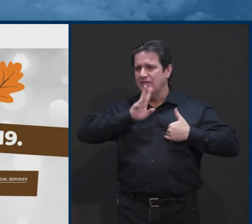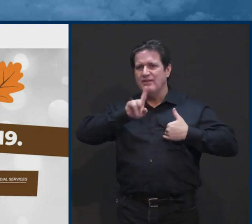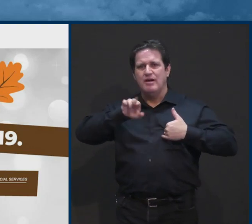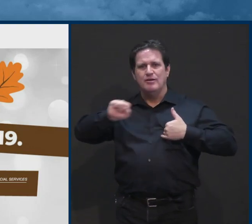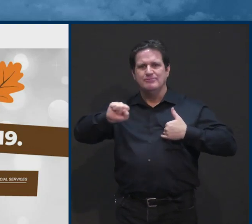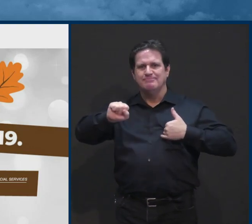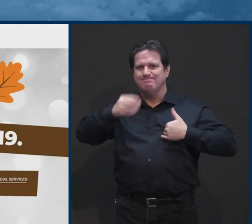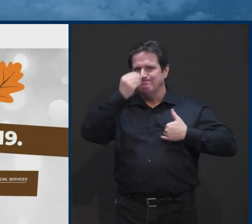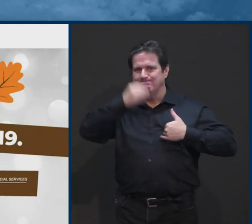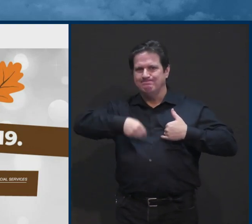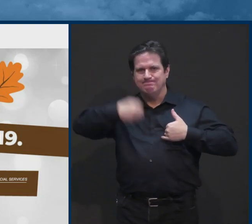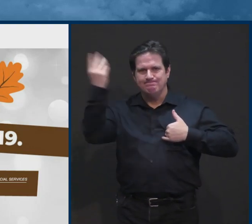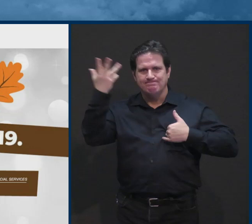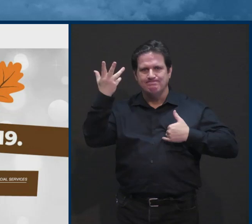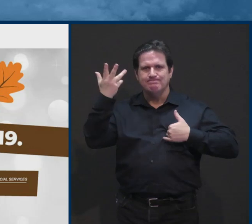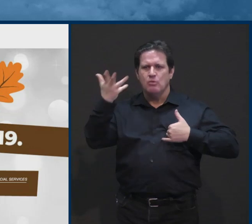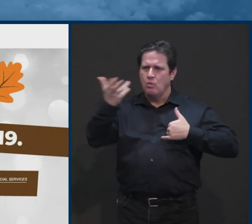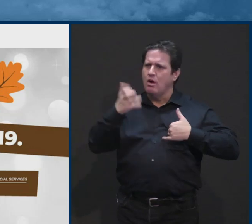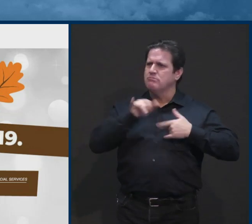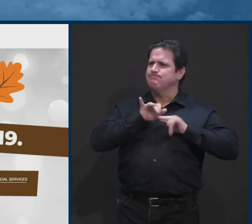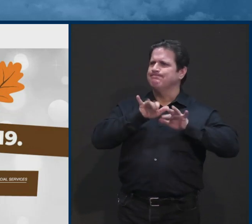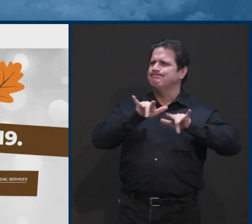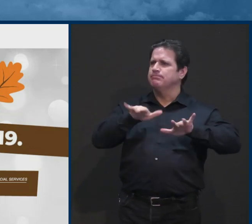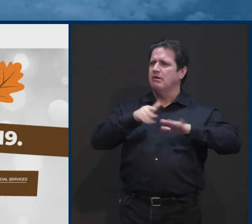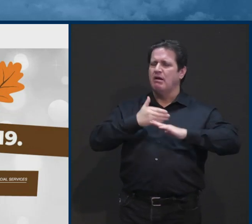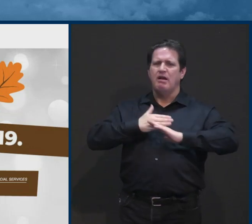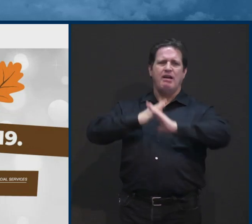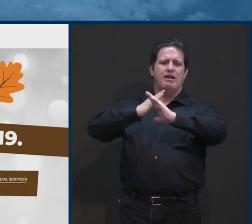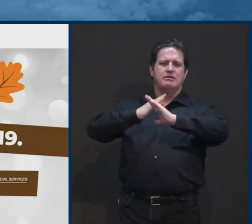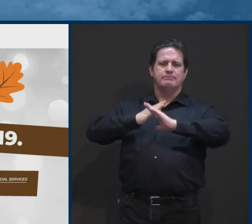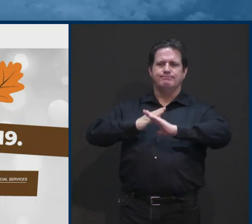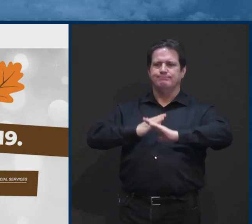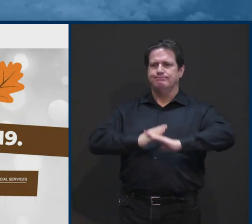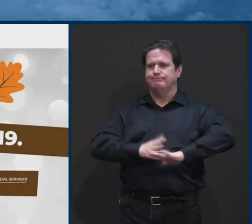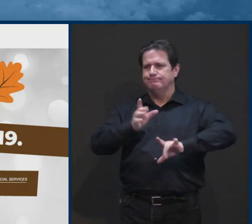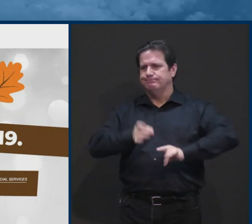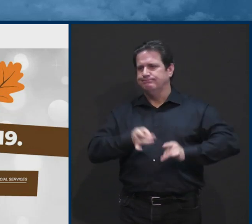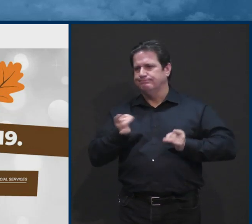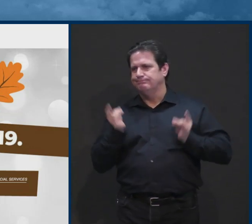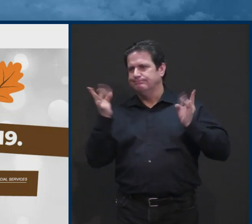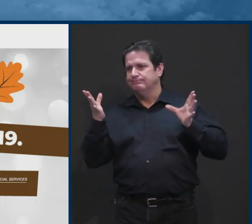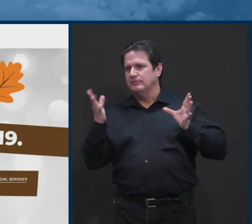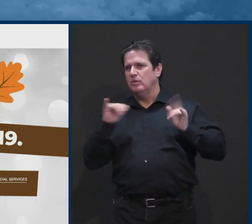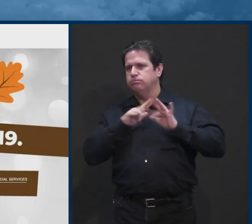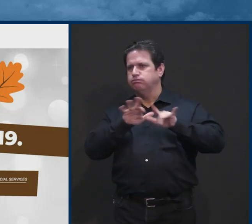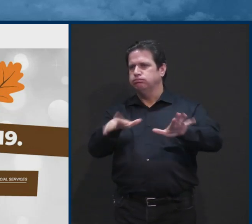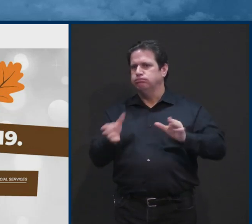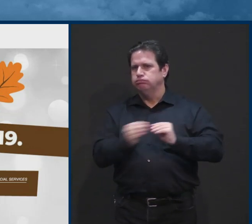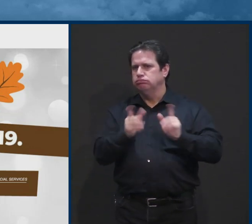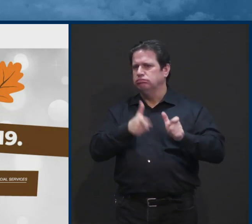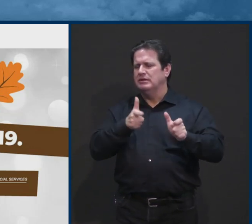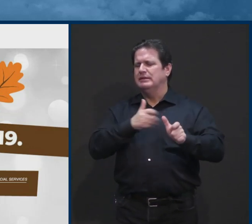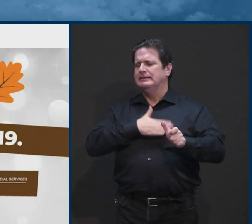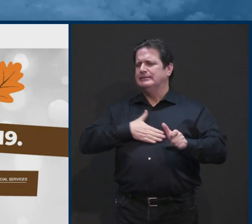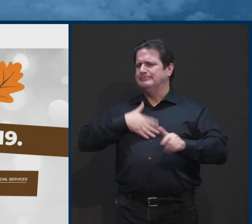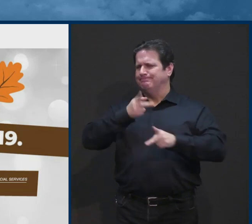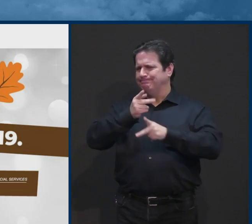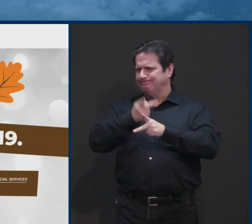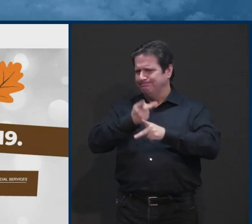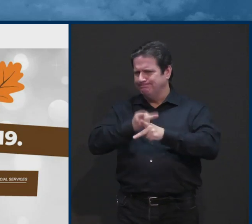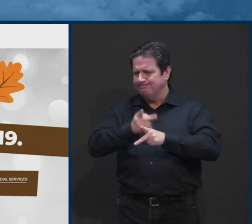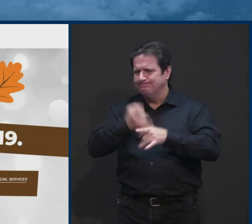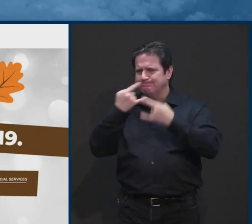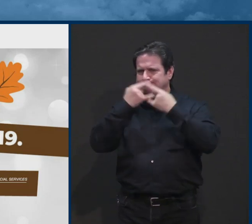to spread. And when we let our guard down, that's when this virus is going to spread. So please be careful. Please wear